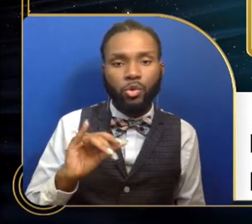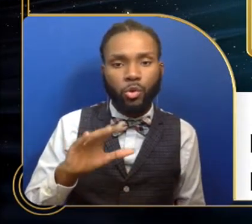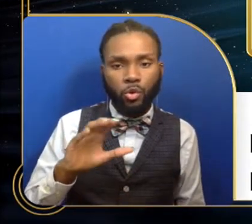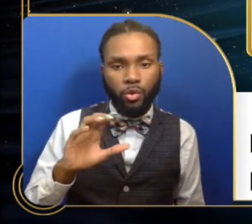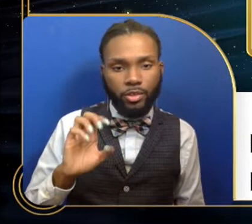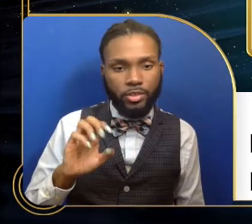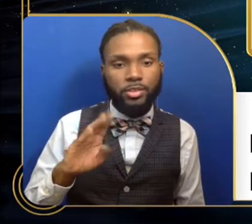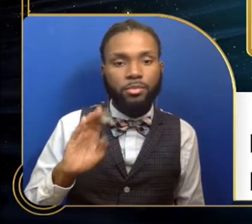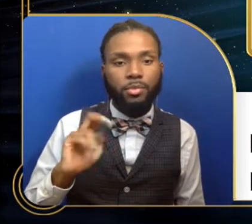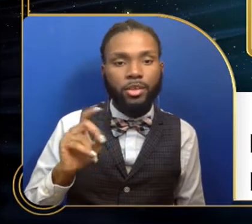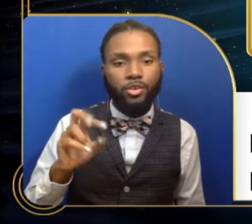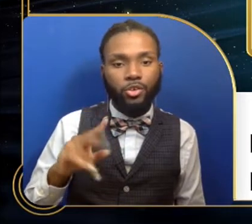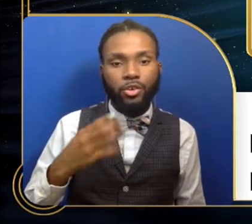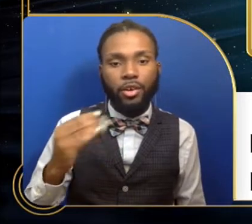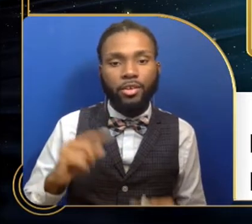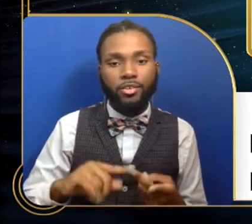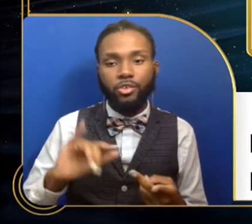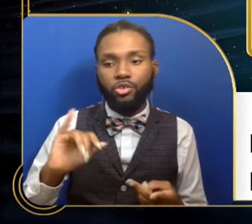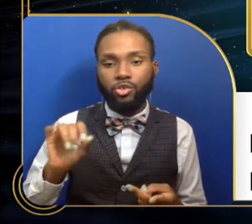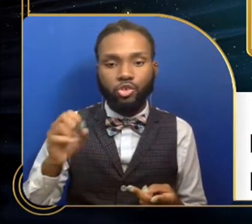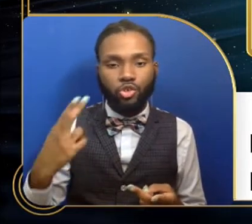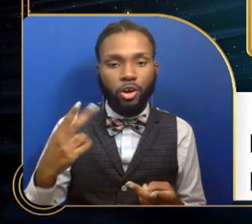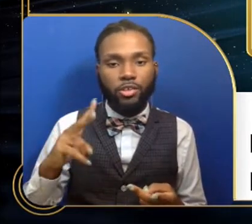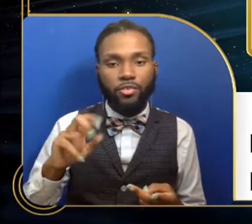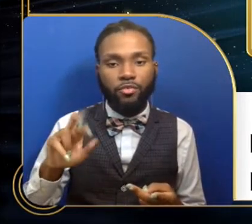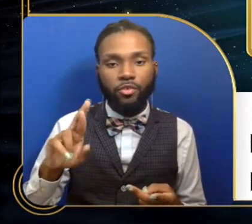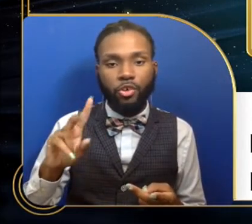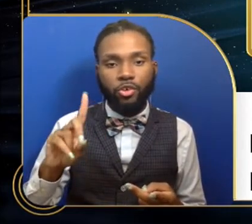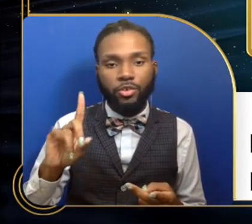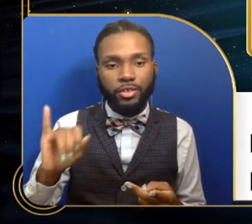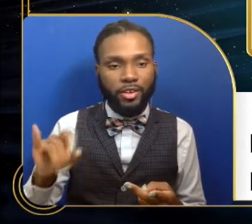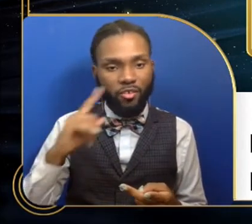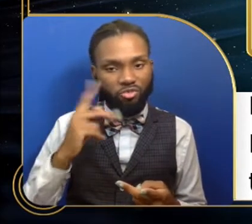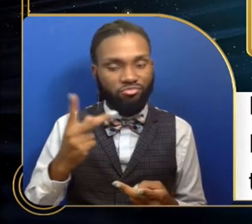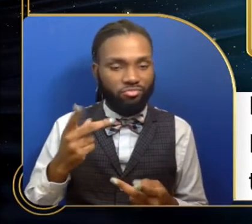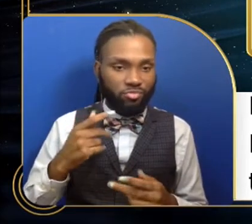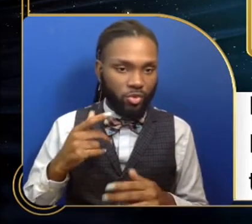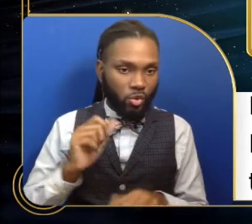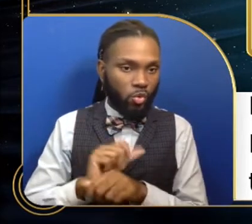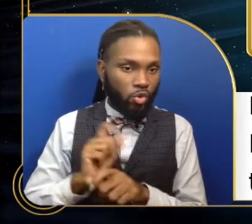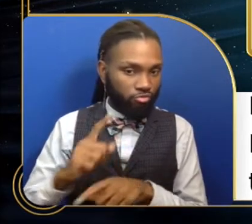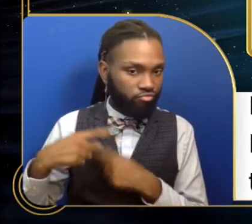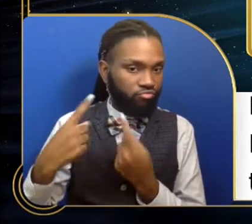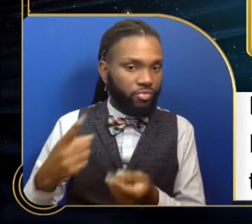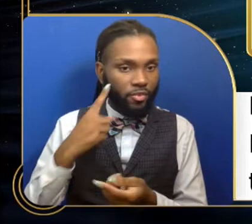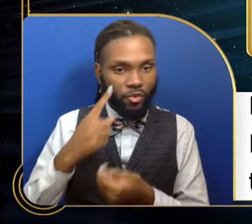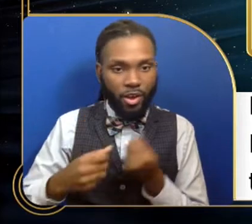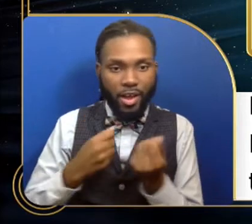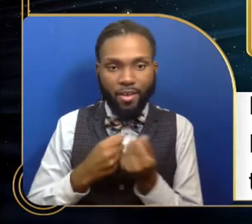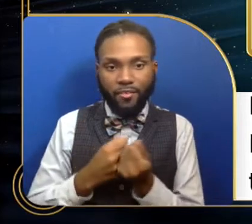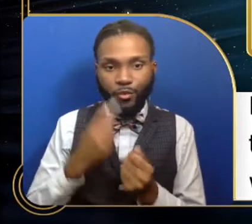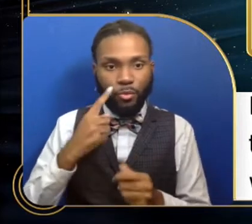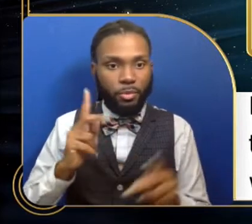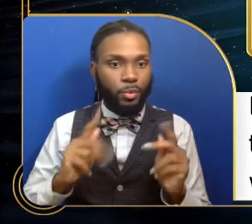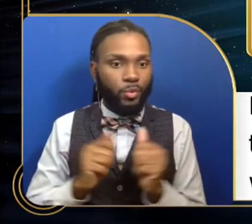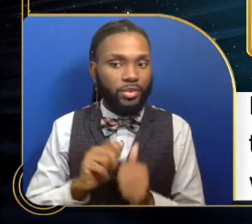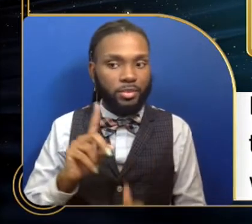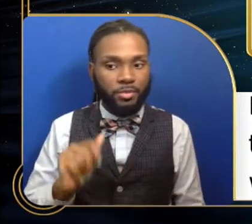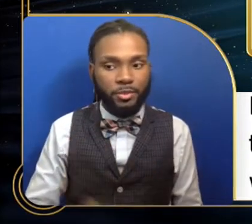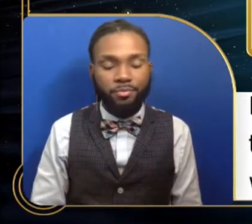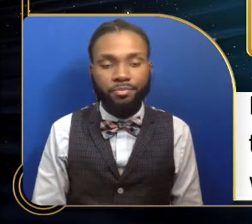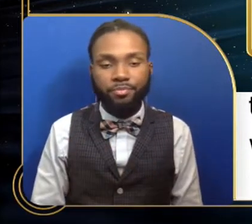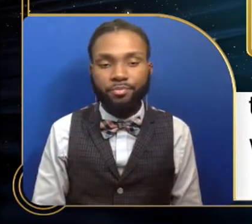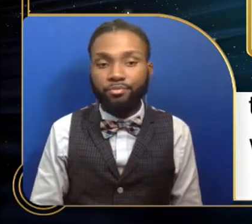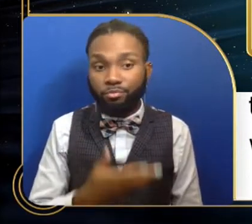for their tireless work all these years as advocates for the rights of people with disabilities. As you know, the